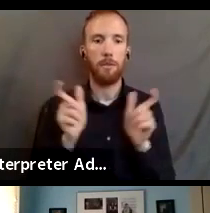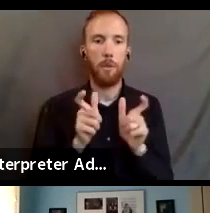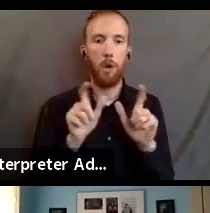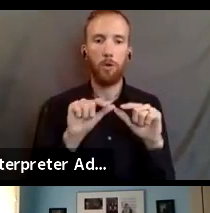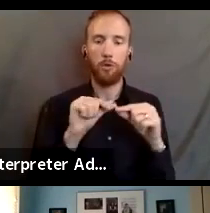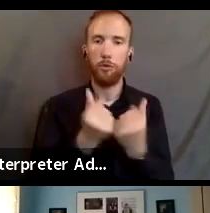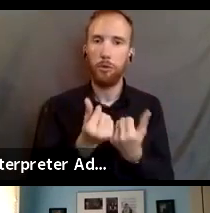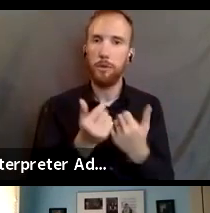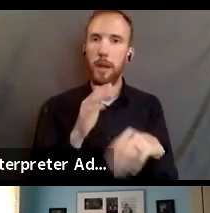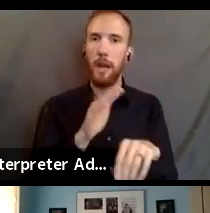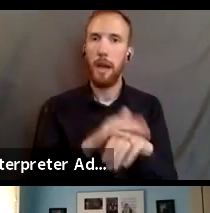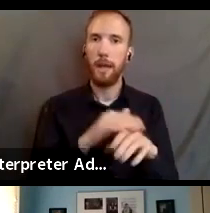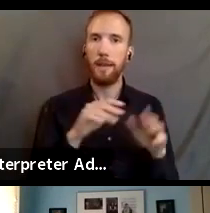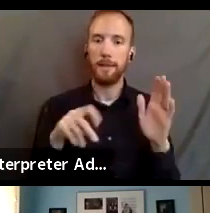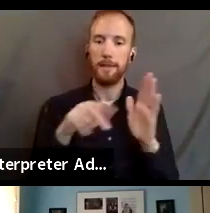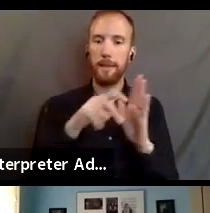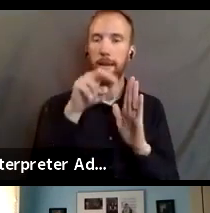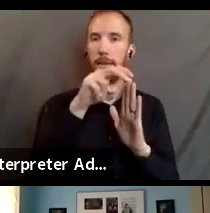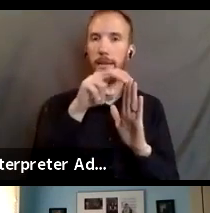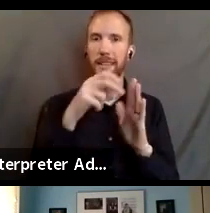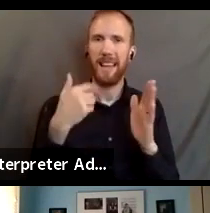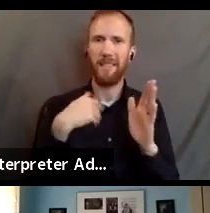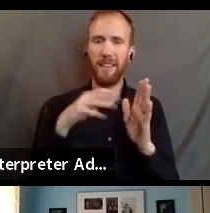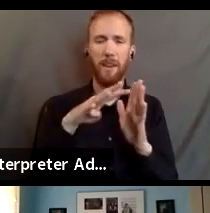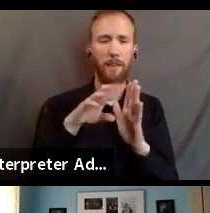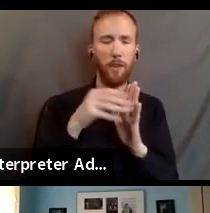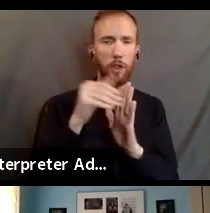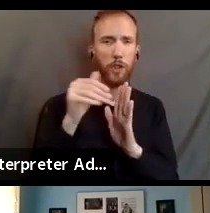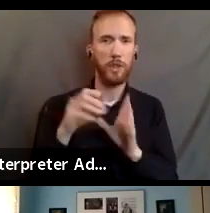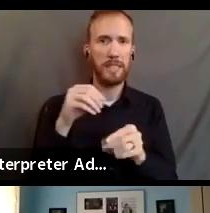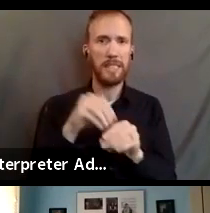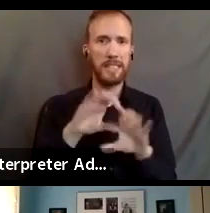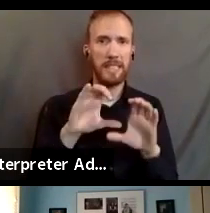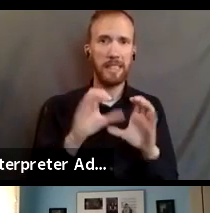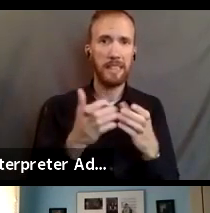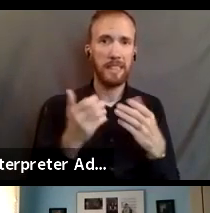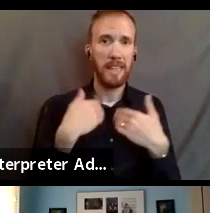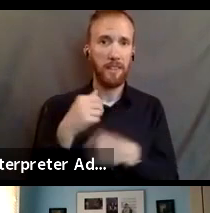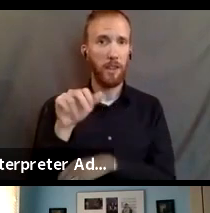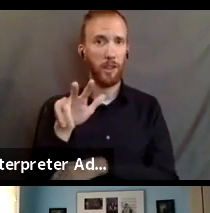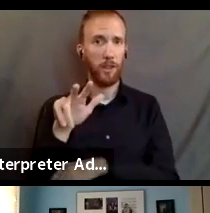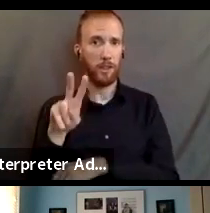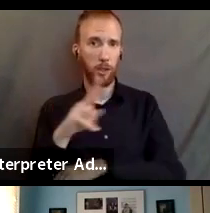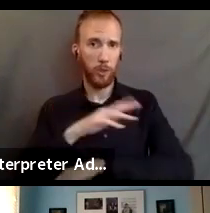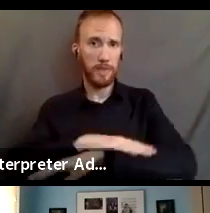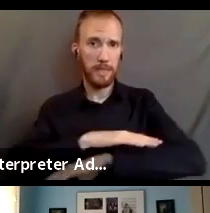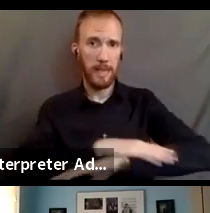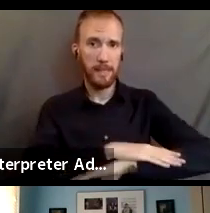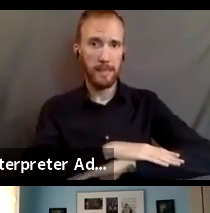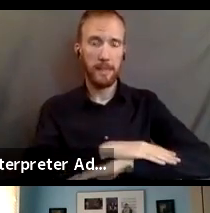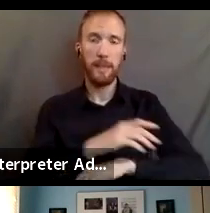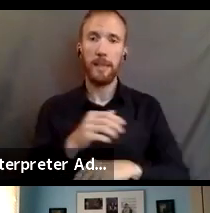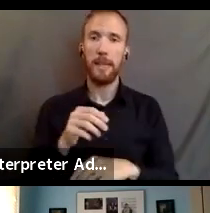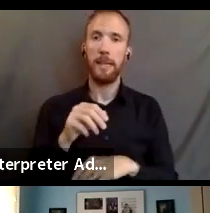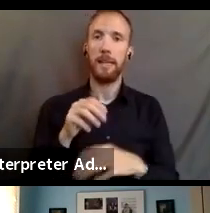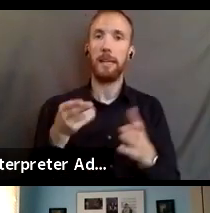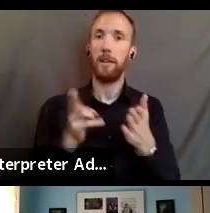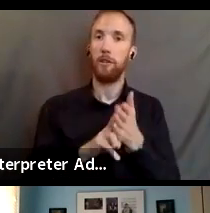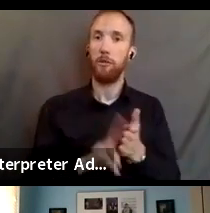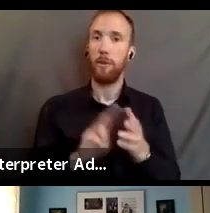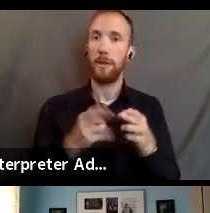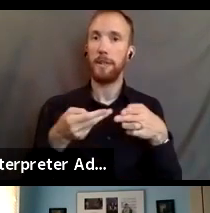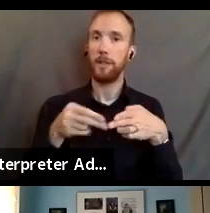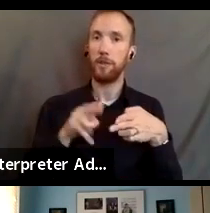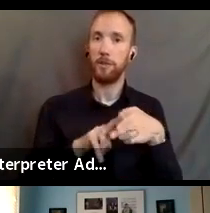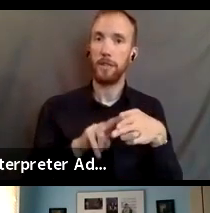it is unsafe to have 40 students in a class that can only hold 32 desks enrollment has increased 29 in the last 10 years and it will